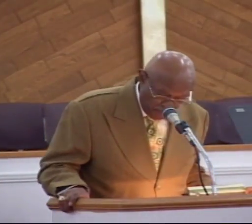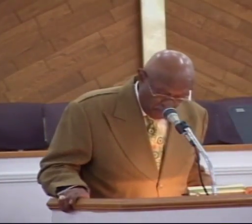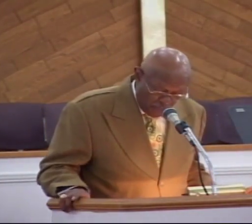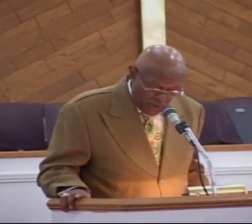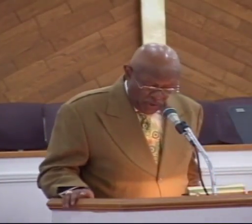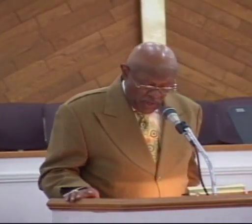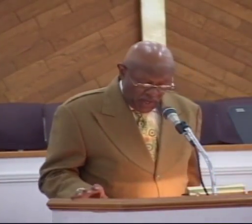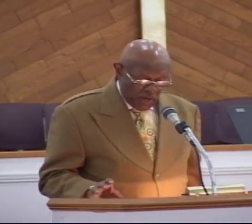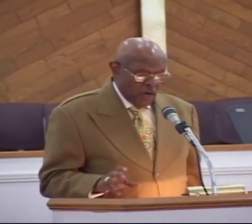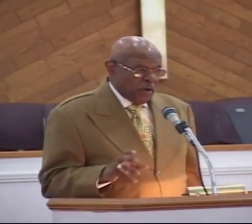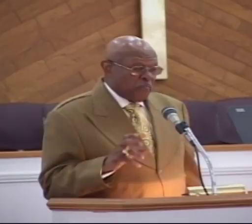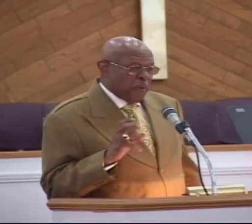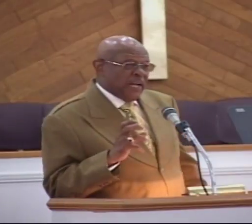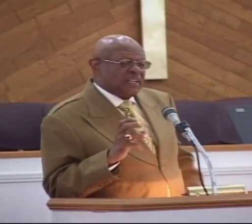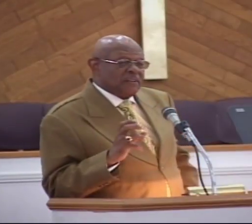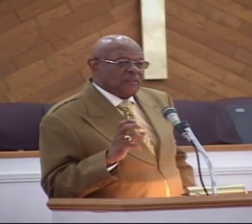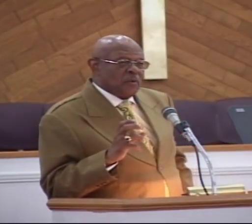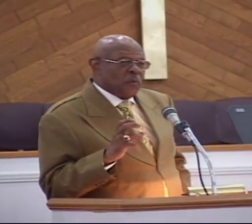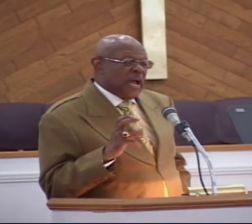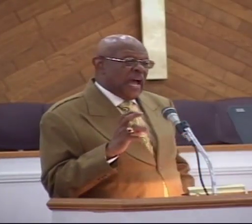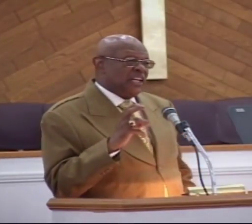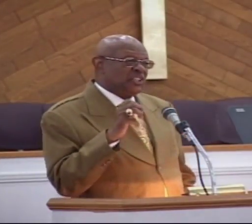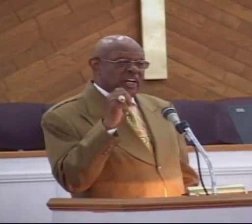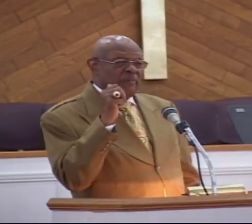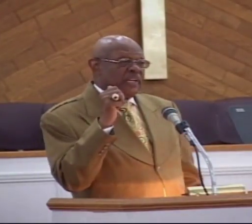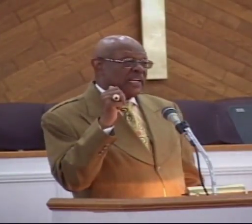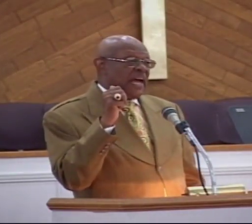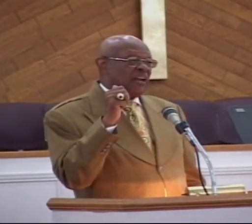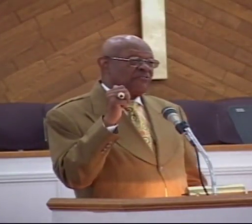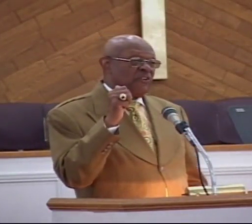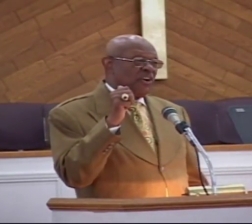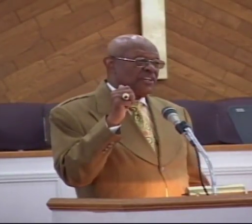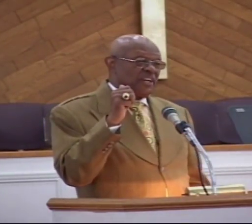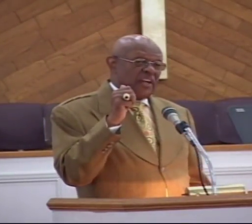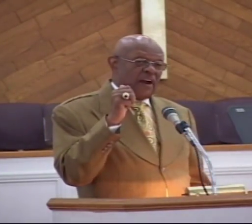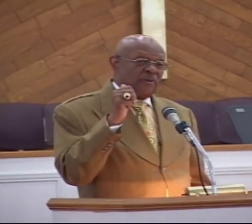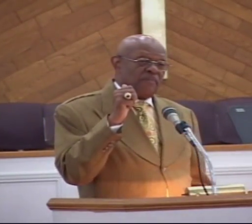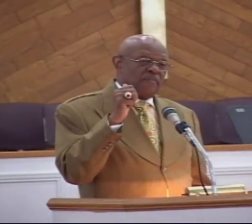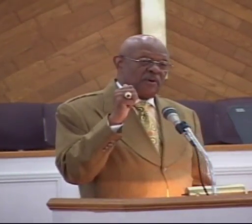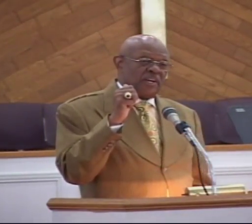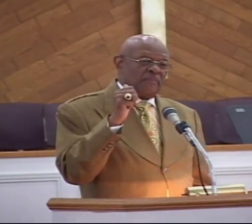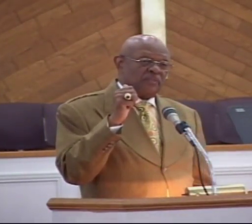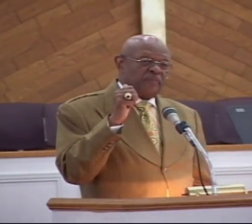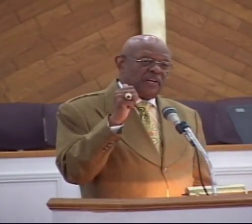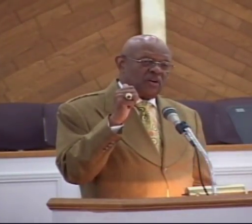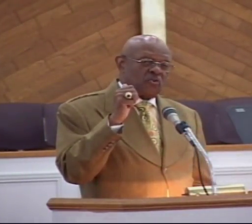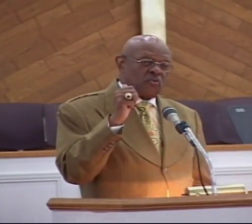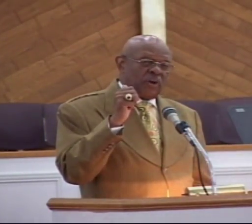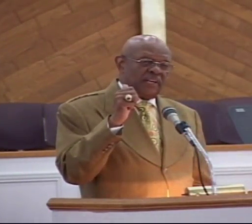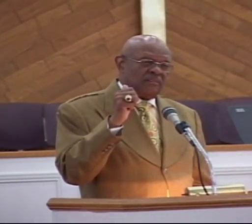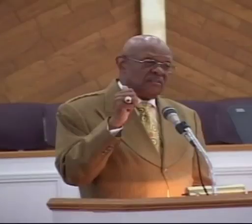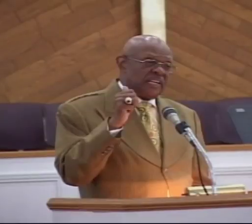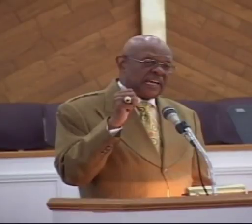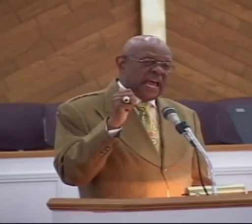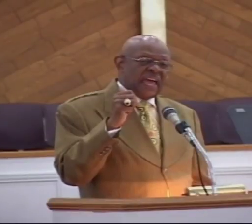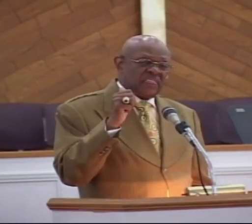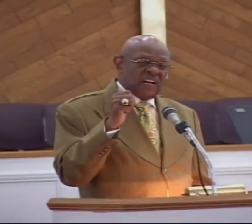life. But we had a gentleman in California that I remember him as being a